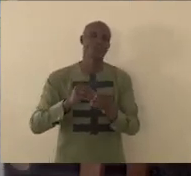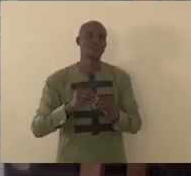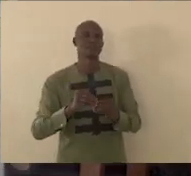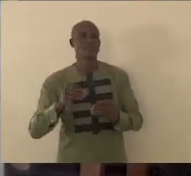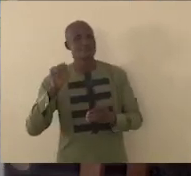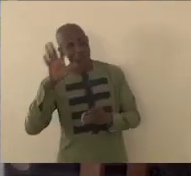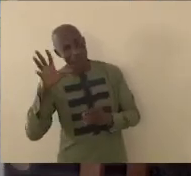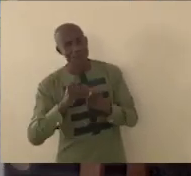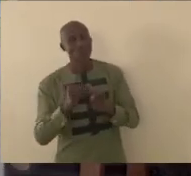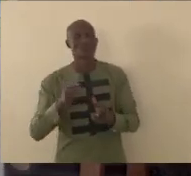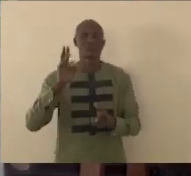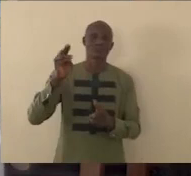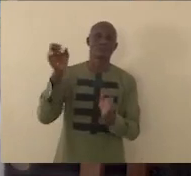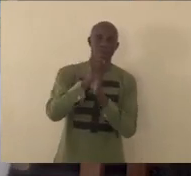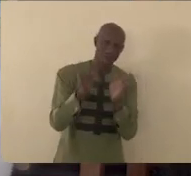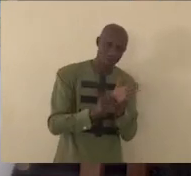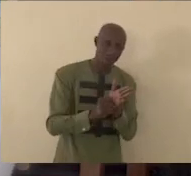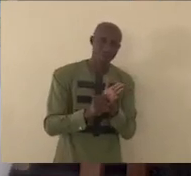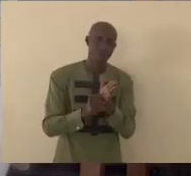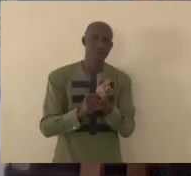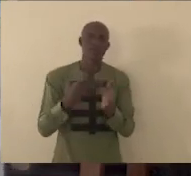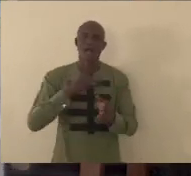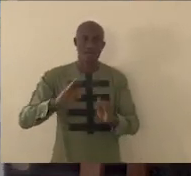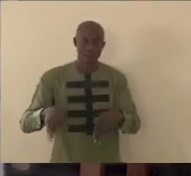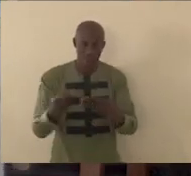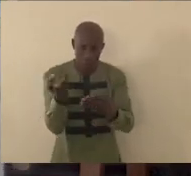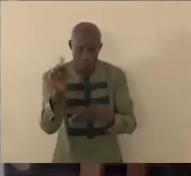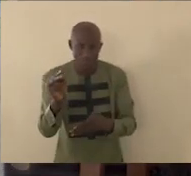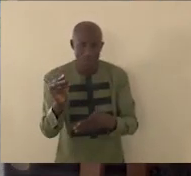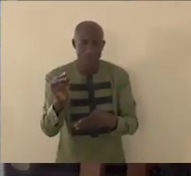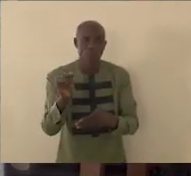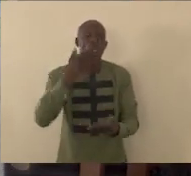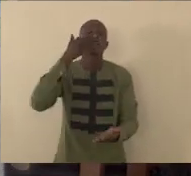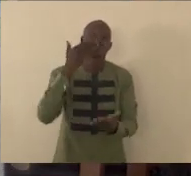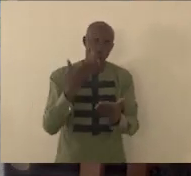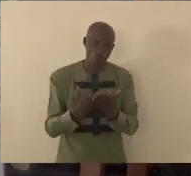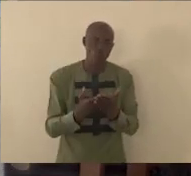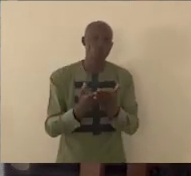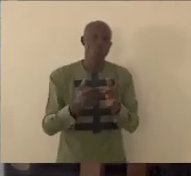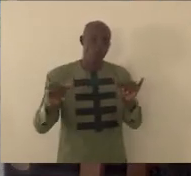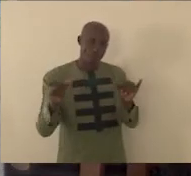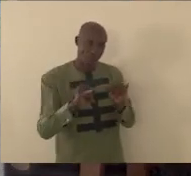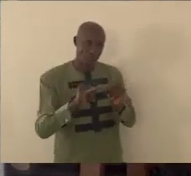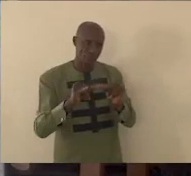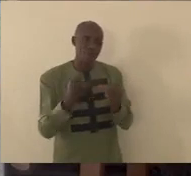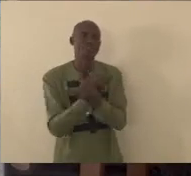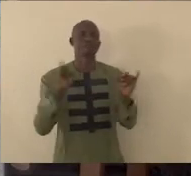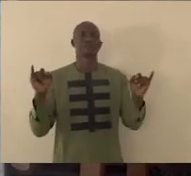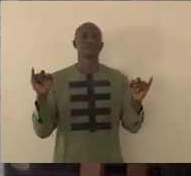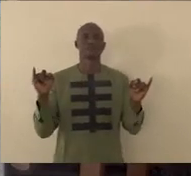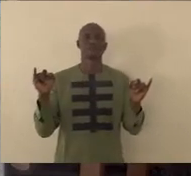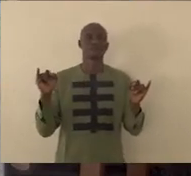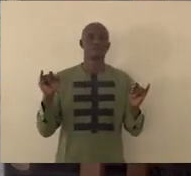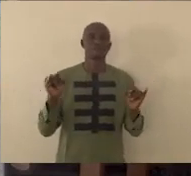viable regions or states and grant those regions or states a good measure of